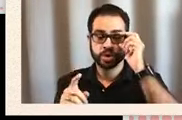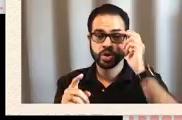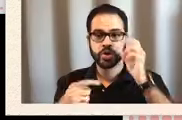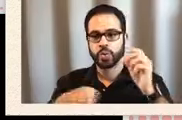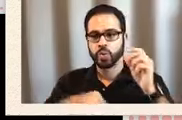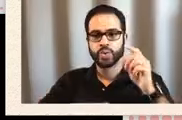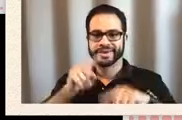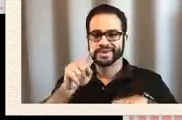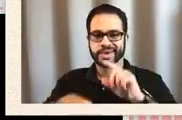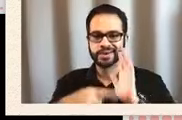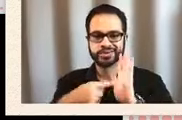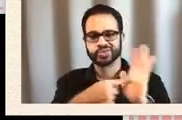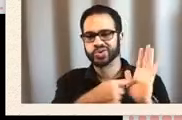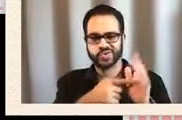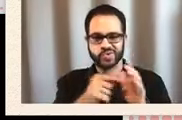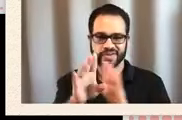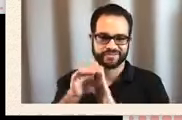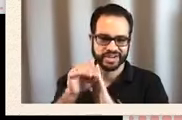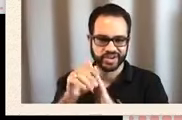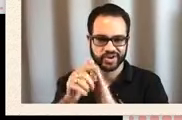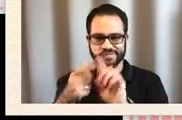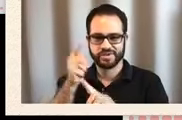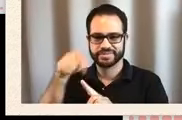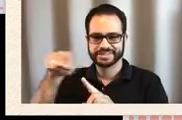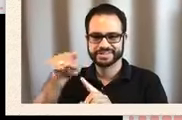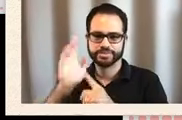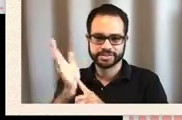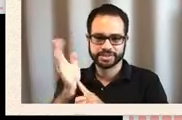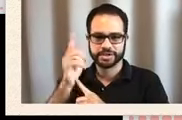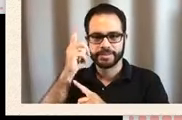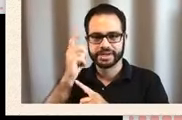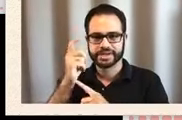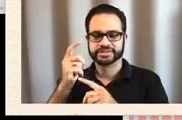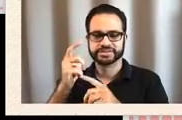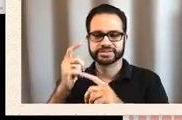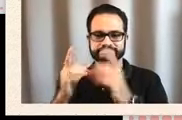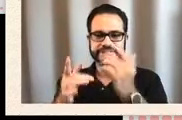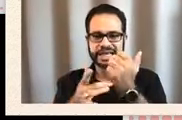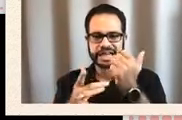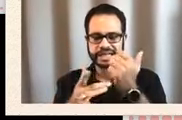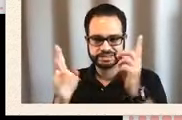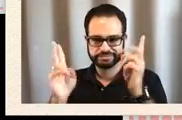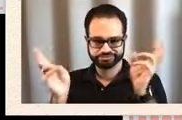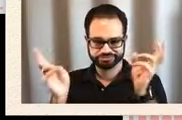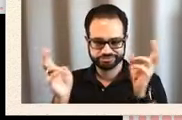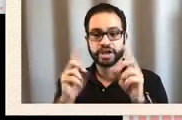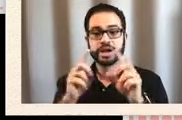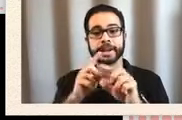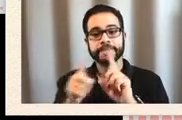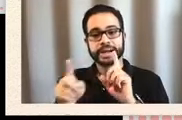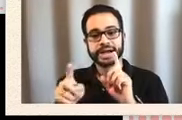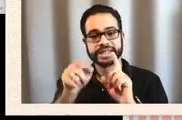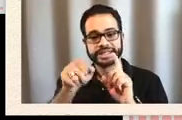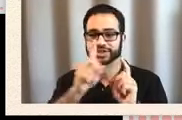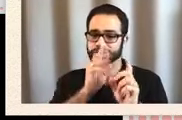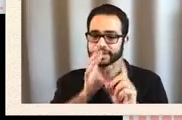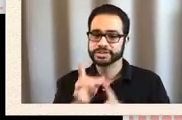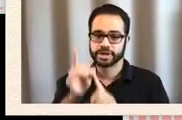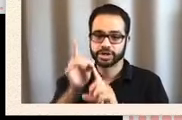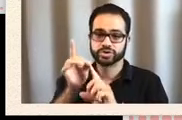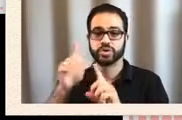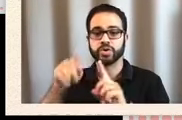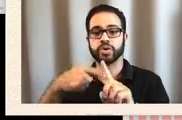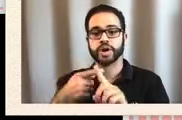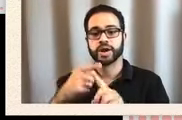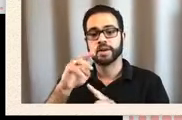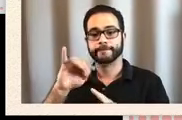video as part of these presentation because of some technology issues, but this is really special. So when Mike was at Indian